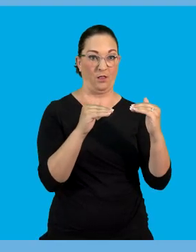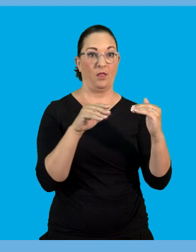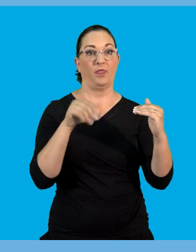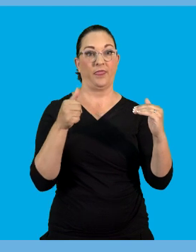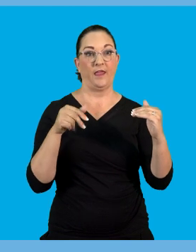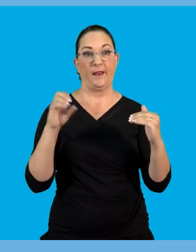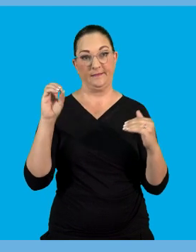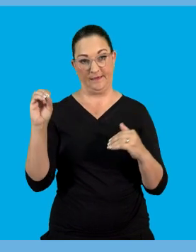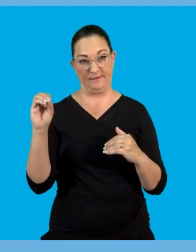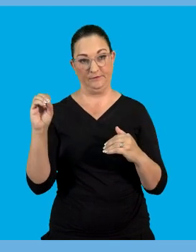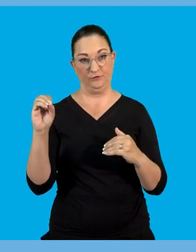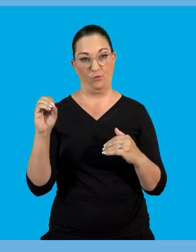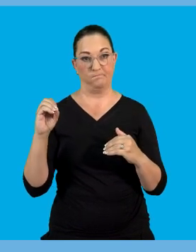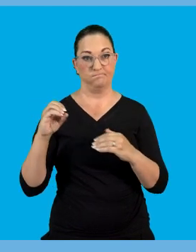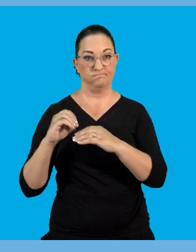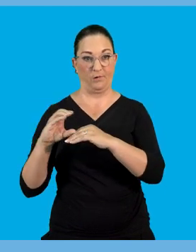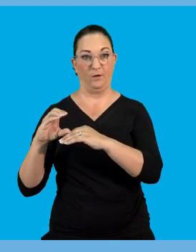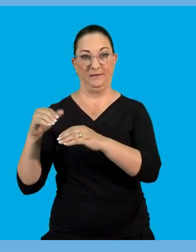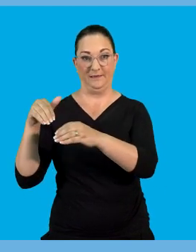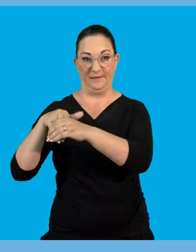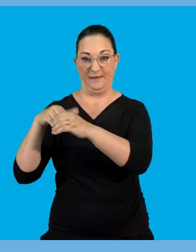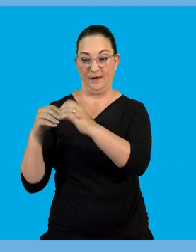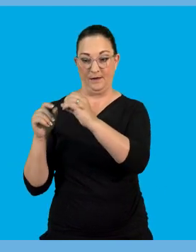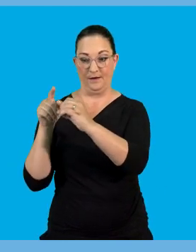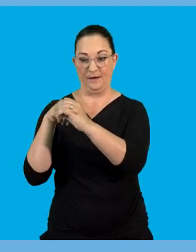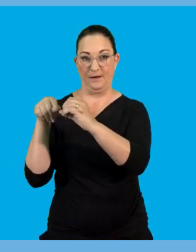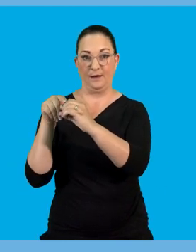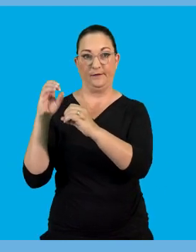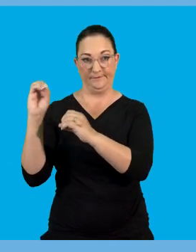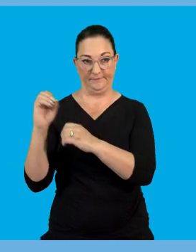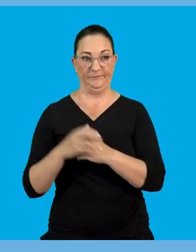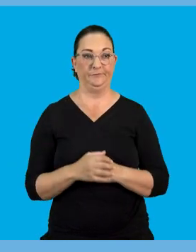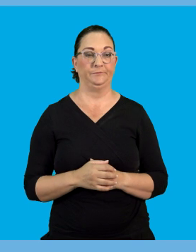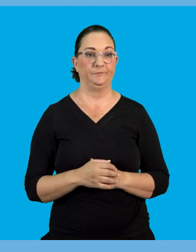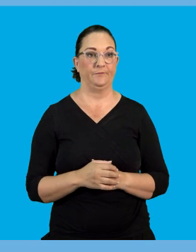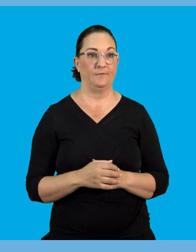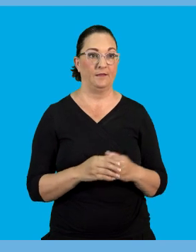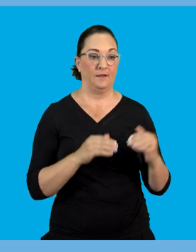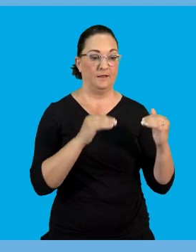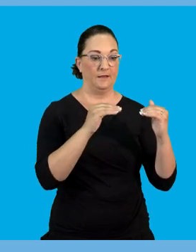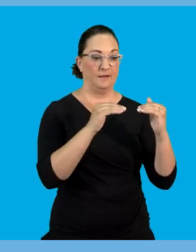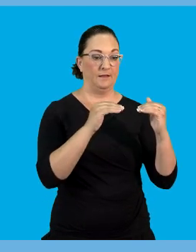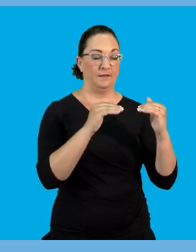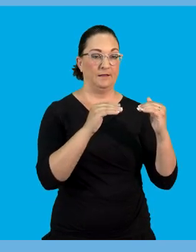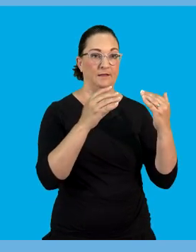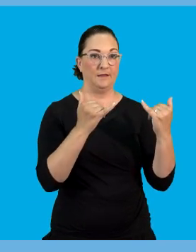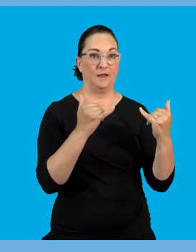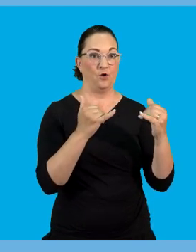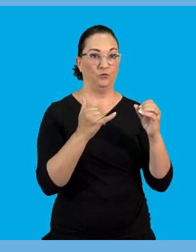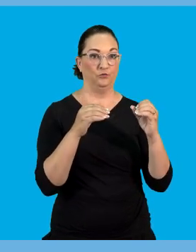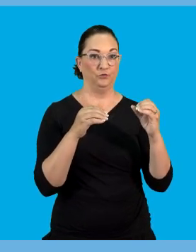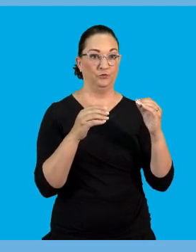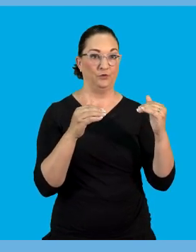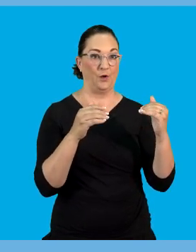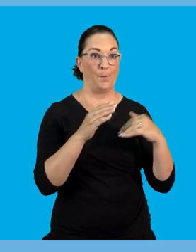then the atom is going to have a neutral charge, because the number of electrons and the protons are equal. Now, should that neutrally